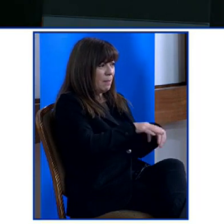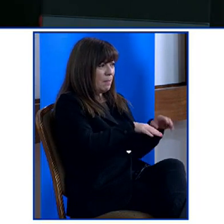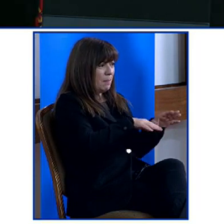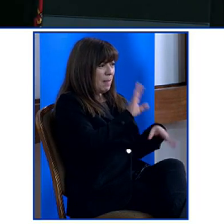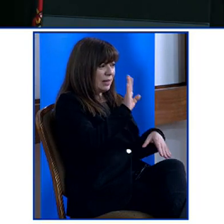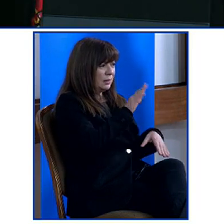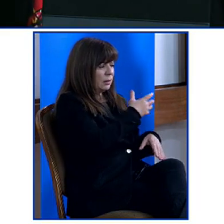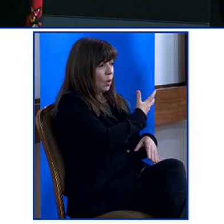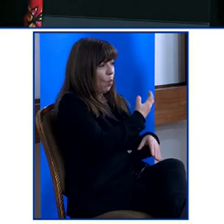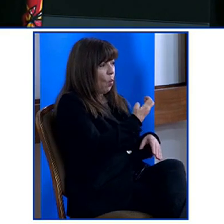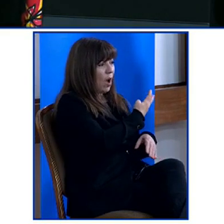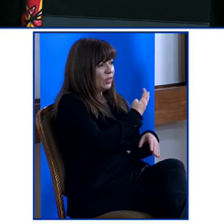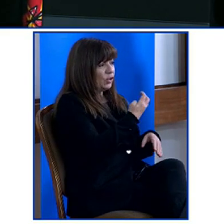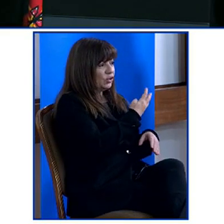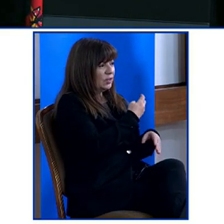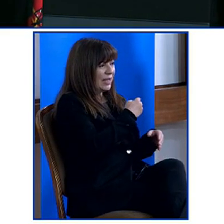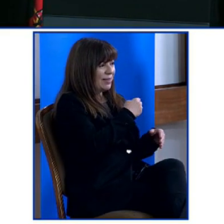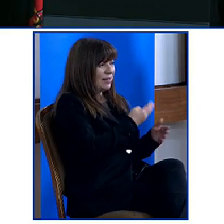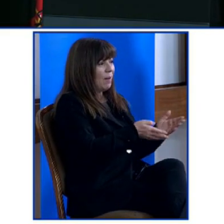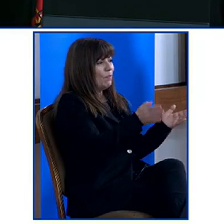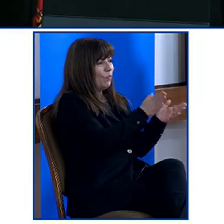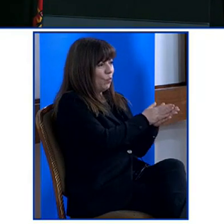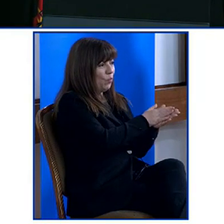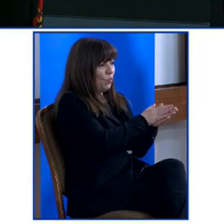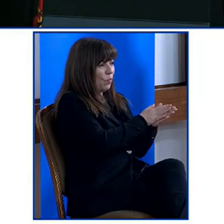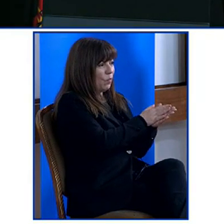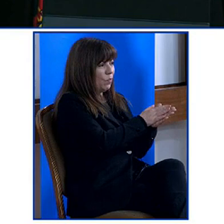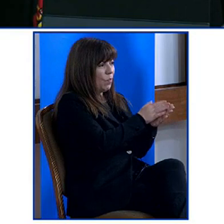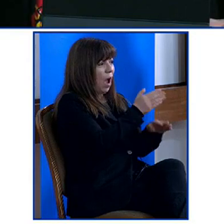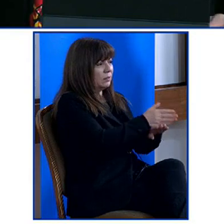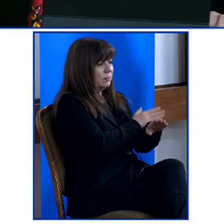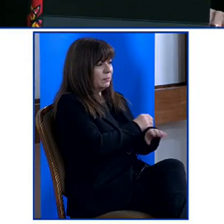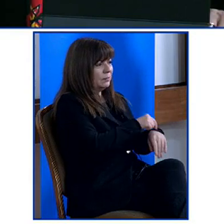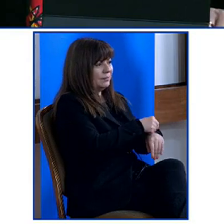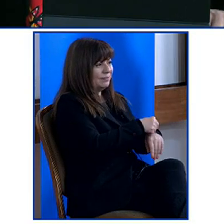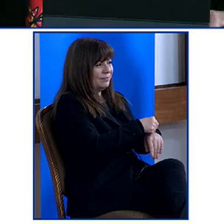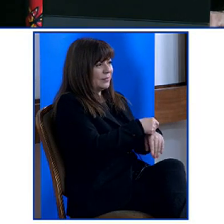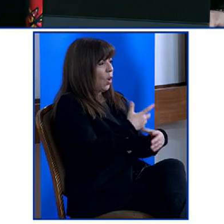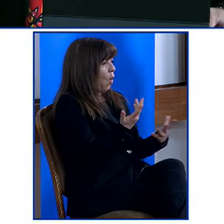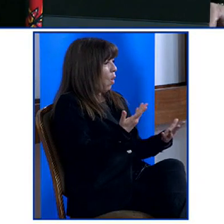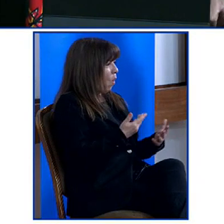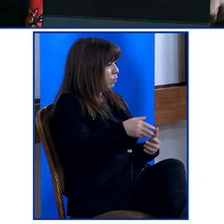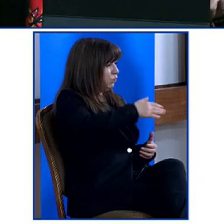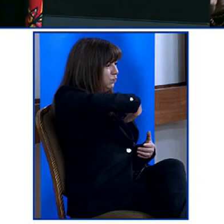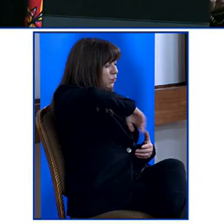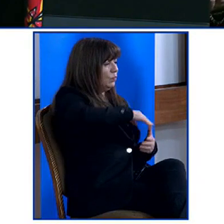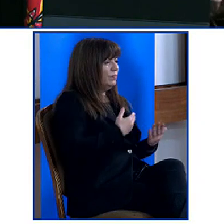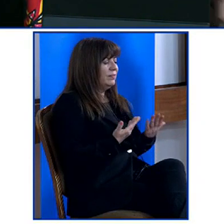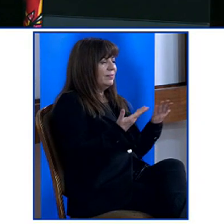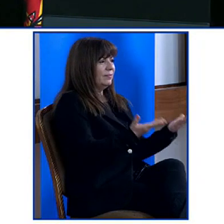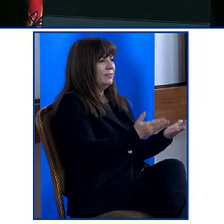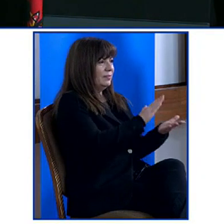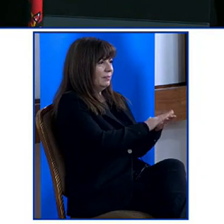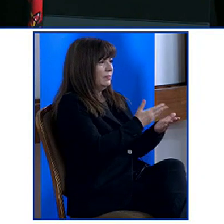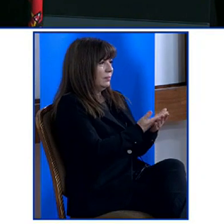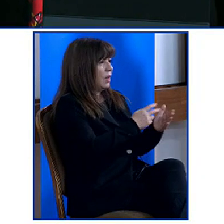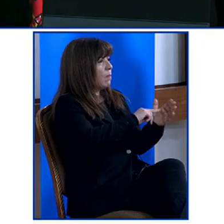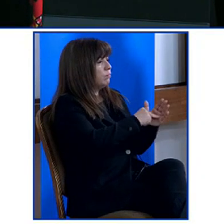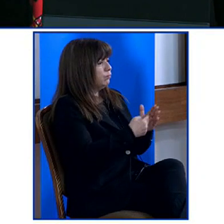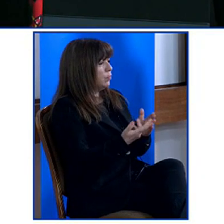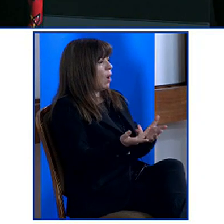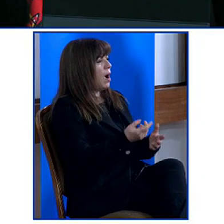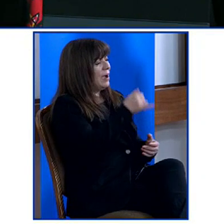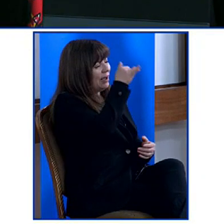Of course, how we deliver healthcare is part of the problem. Through emissions, pollution, resource consumption